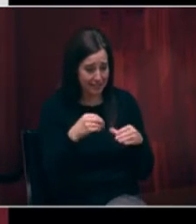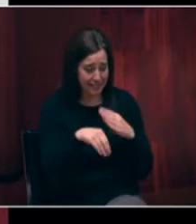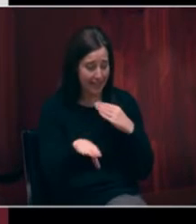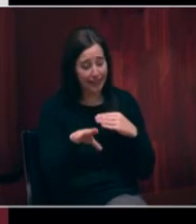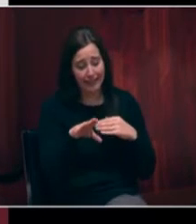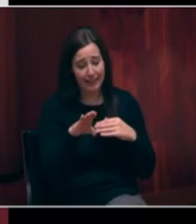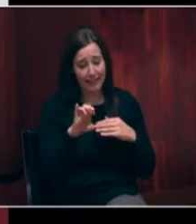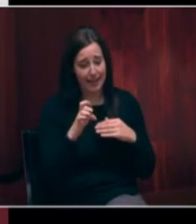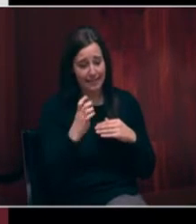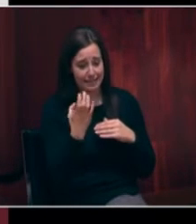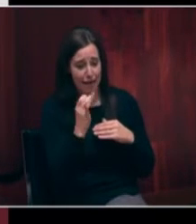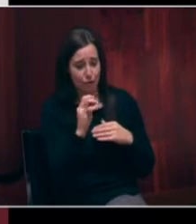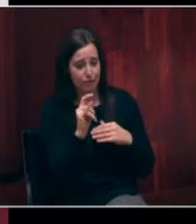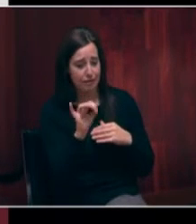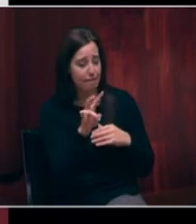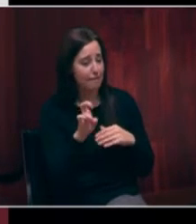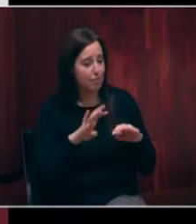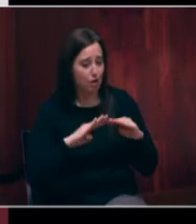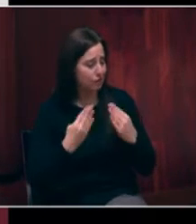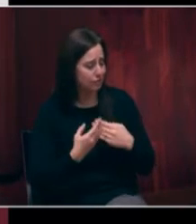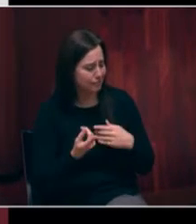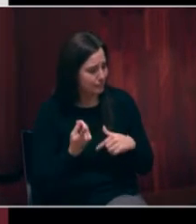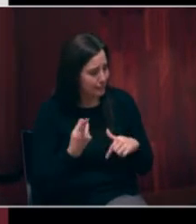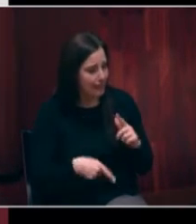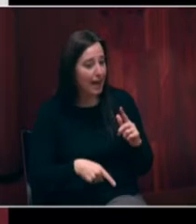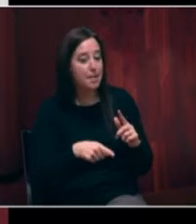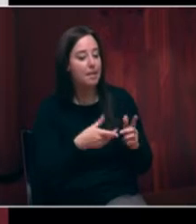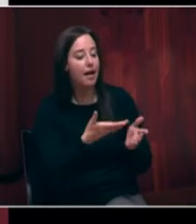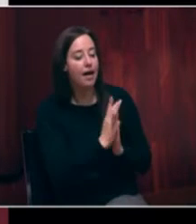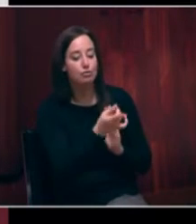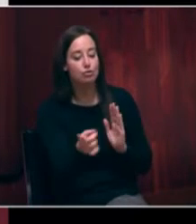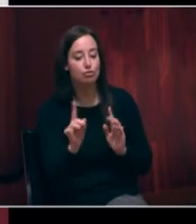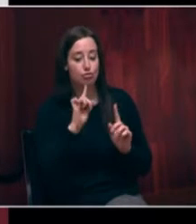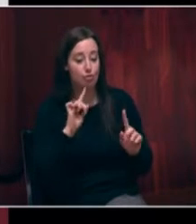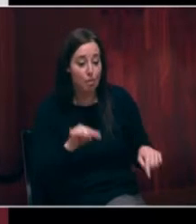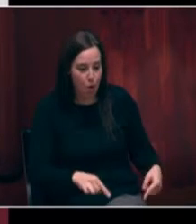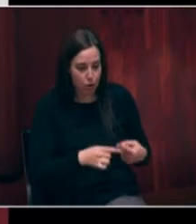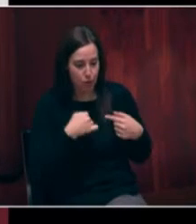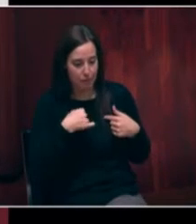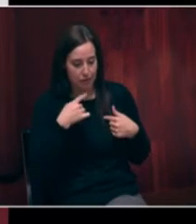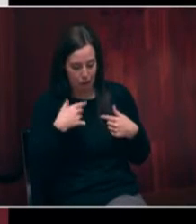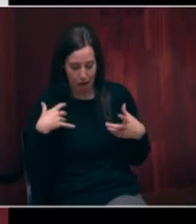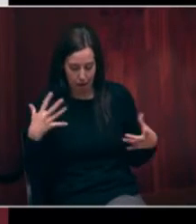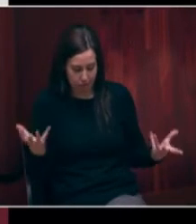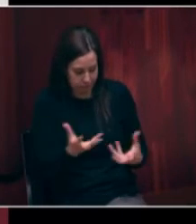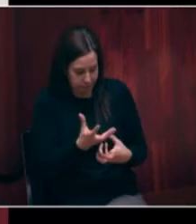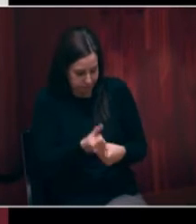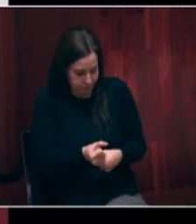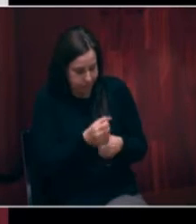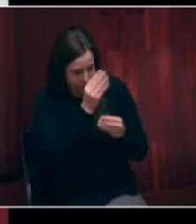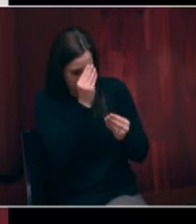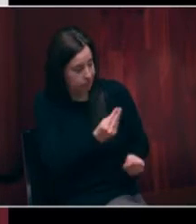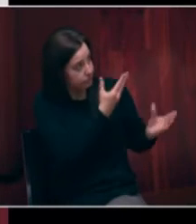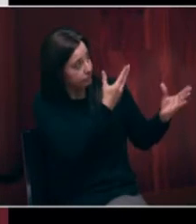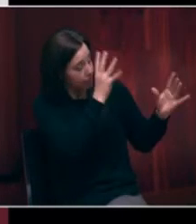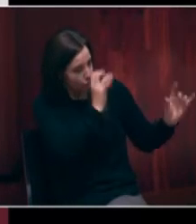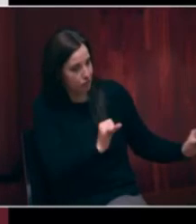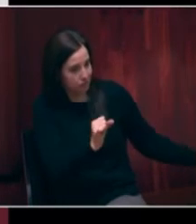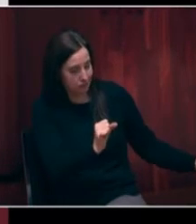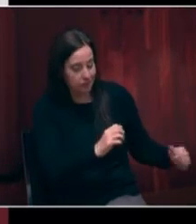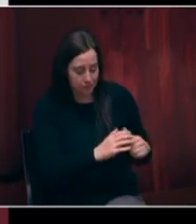can require you to report to me so that way I can consolidate that data and report to the president, but every agency needs to develop an inspection